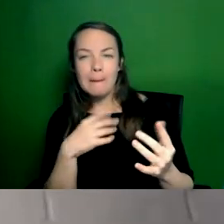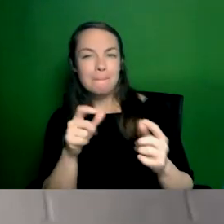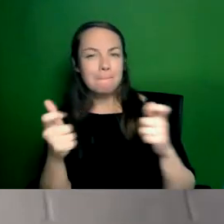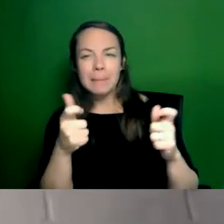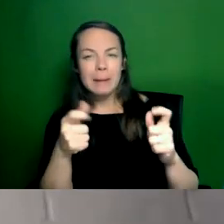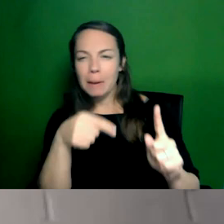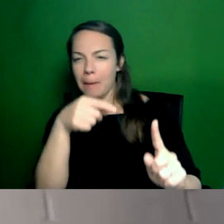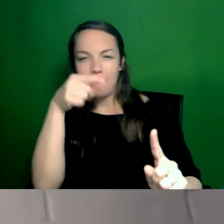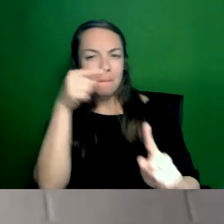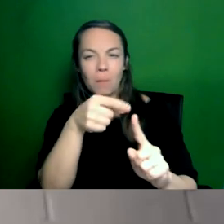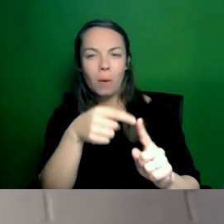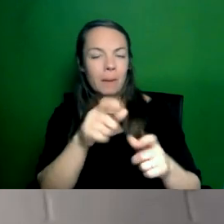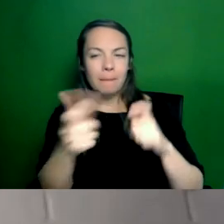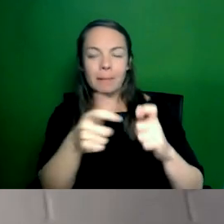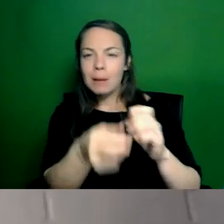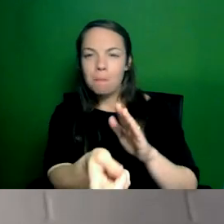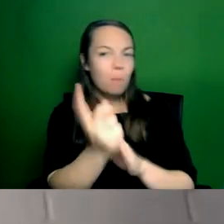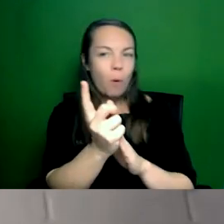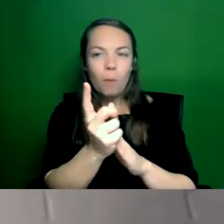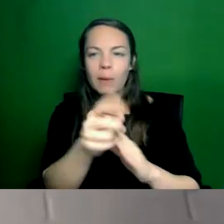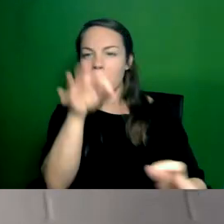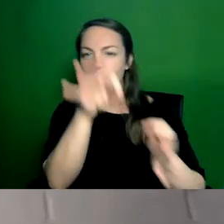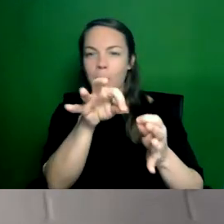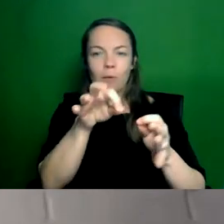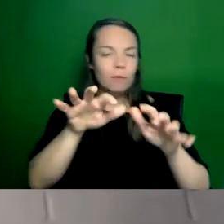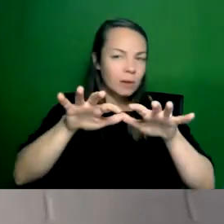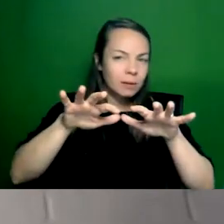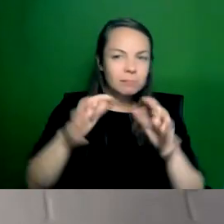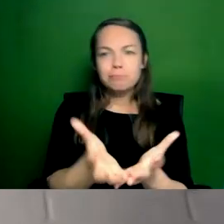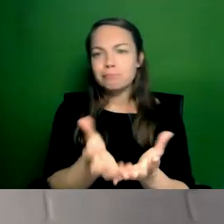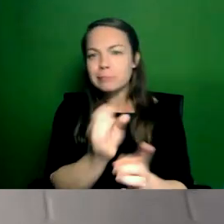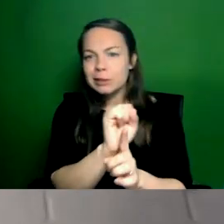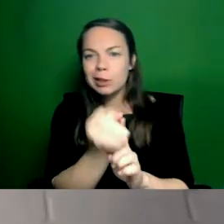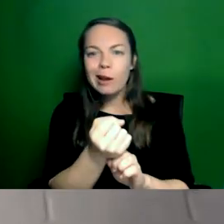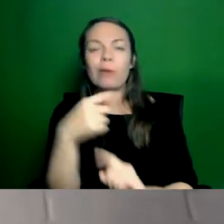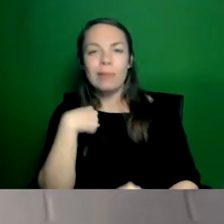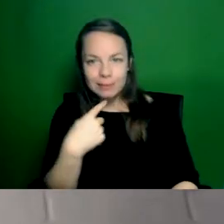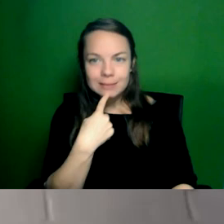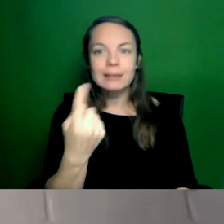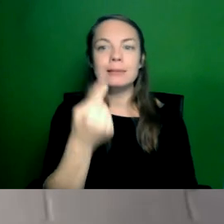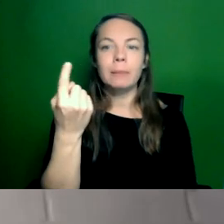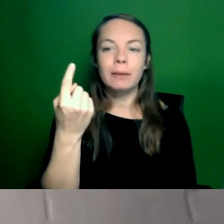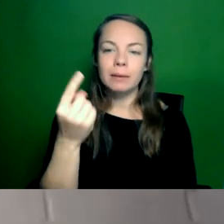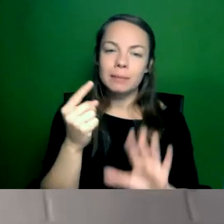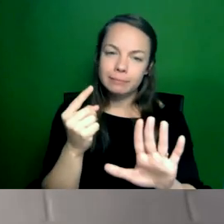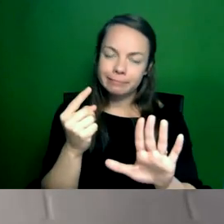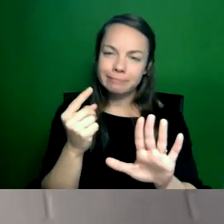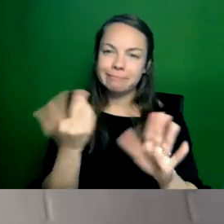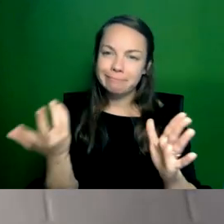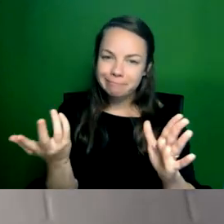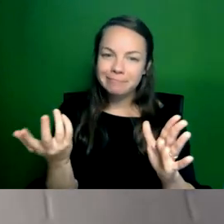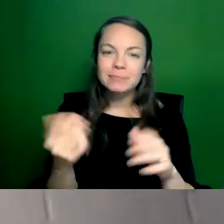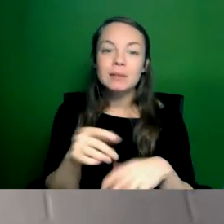this cataclysmic event in this perfect scenario in order to really say something. But it's just stepping